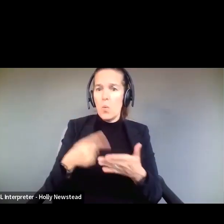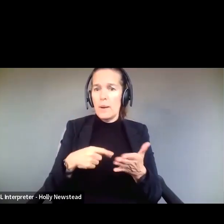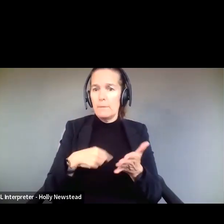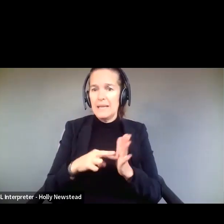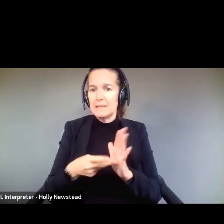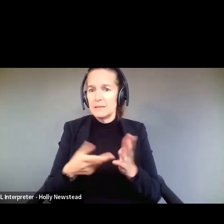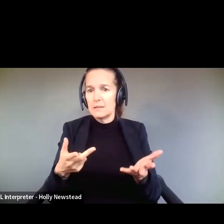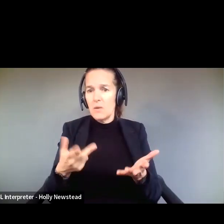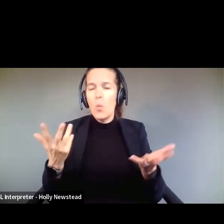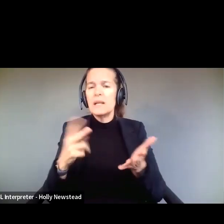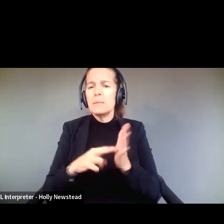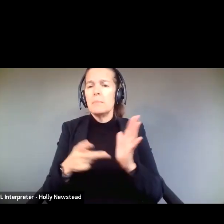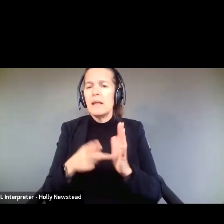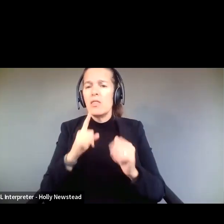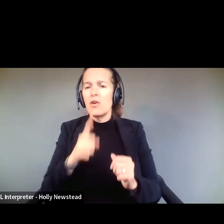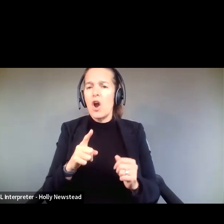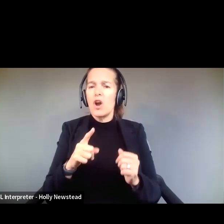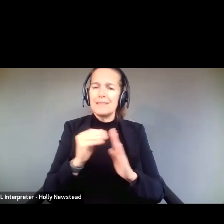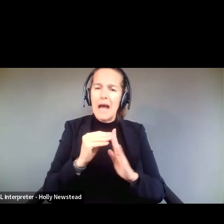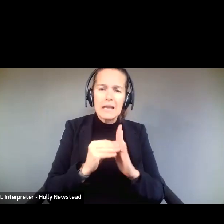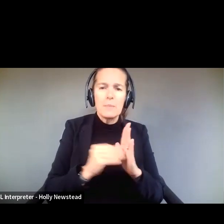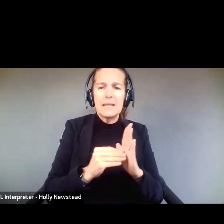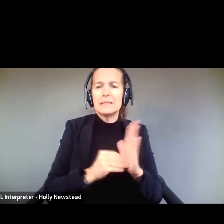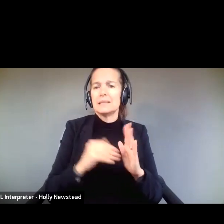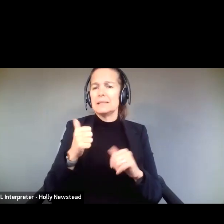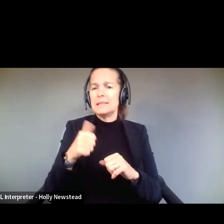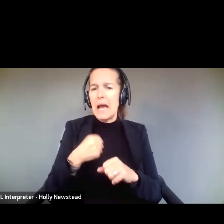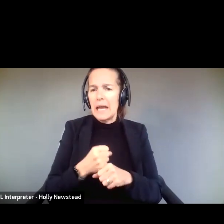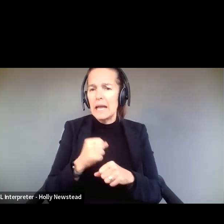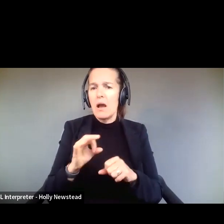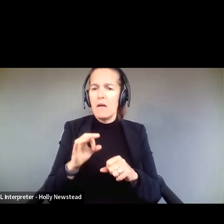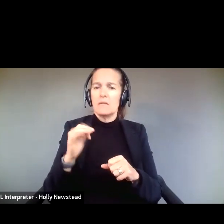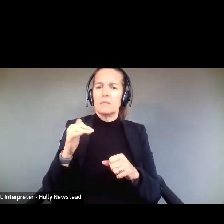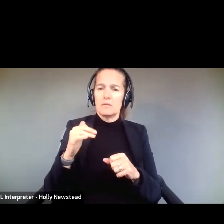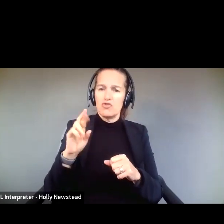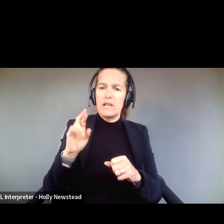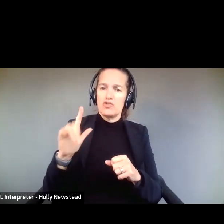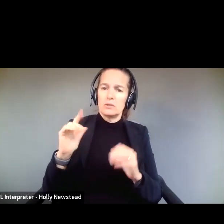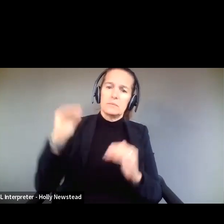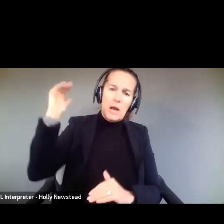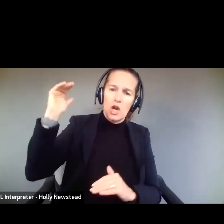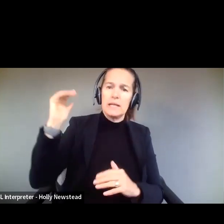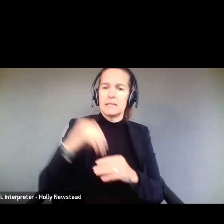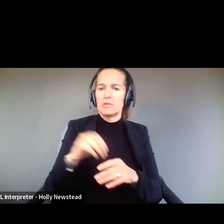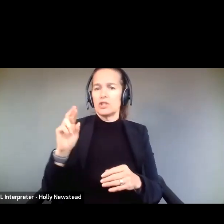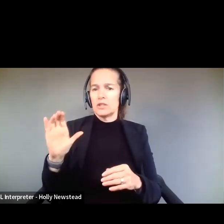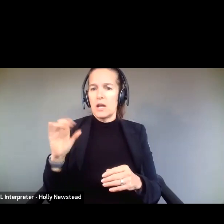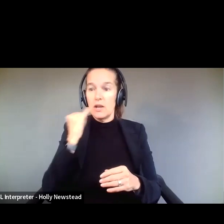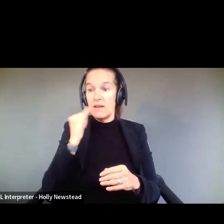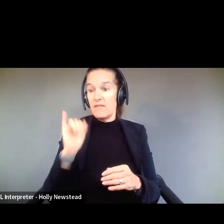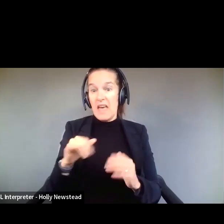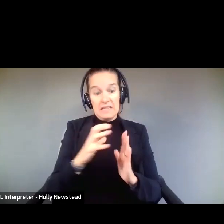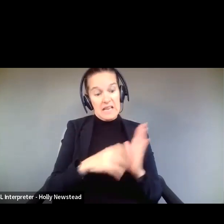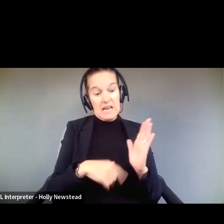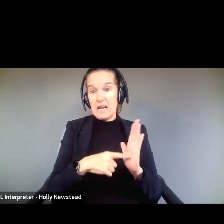there are documented decade of purchase of service racial disparities within regional centers? If that data set doesn't tell us